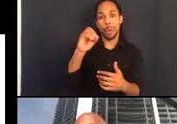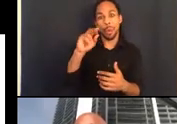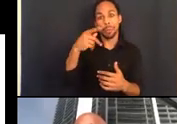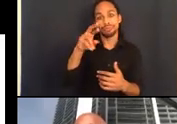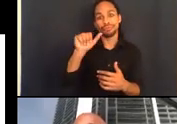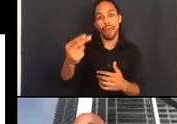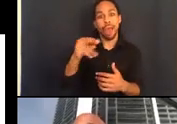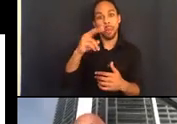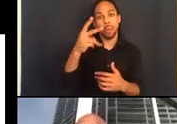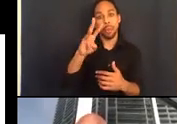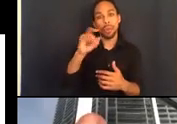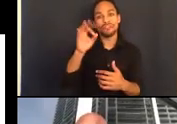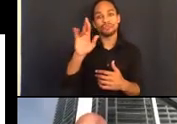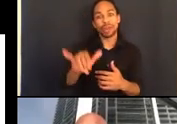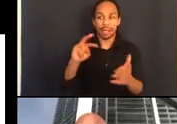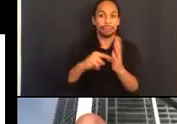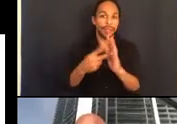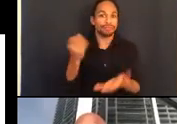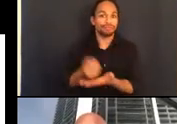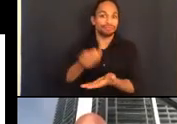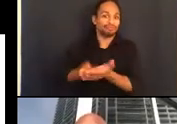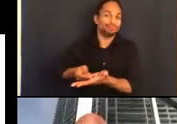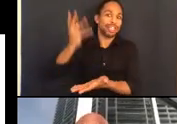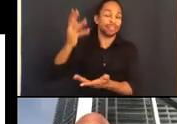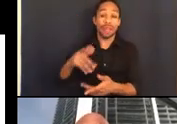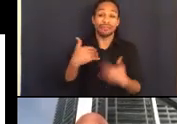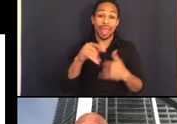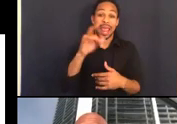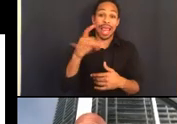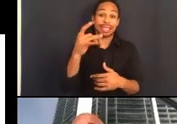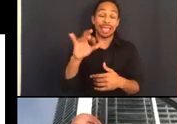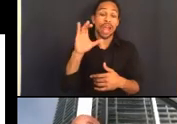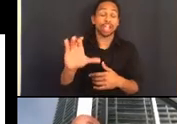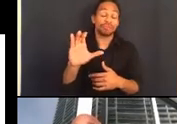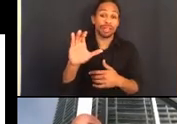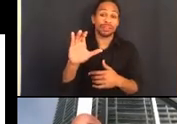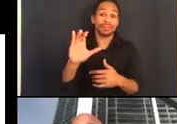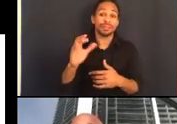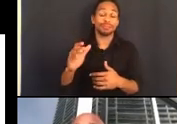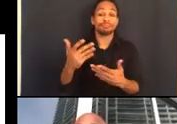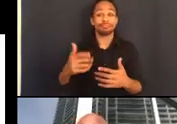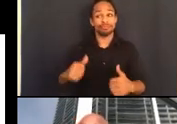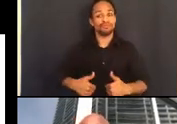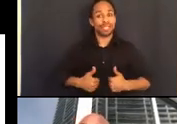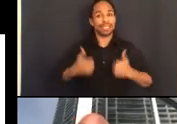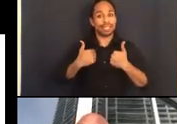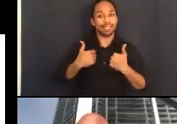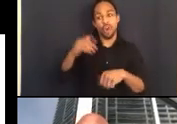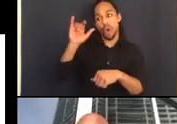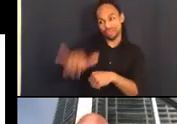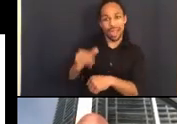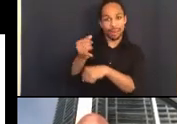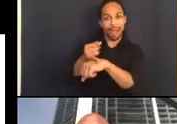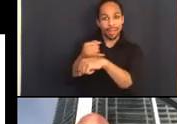our community because 1,800 residents of Fisher Island, which is our fanciest island and the richest zip code in Florida, were able to get access